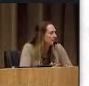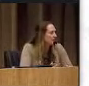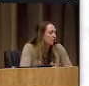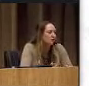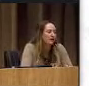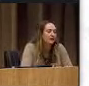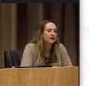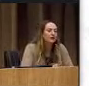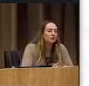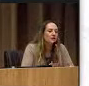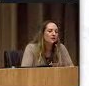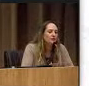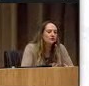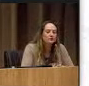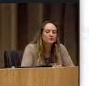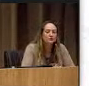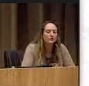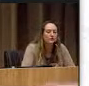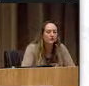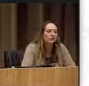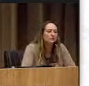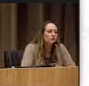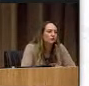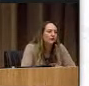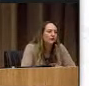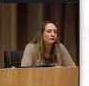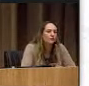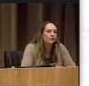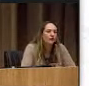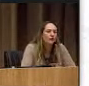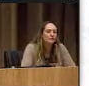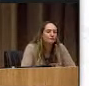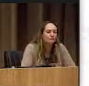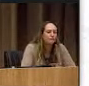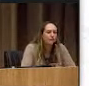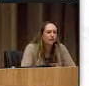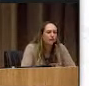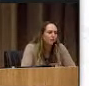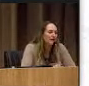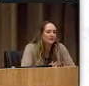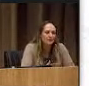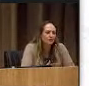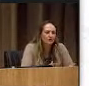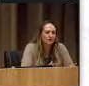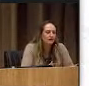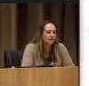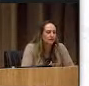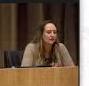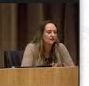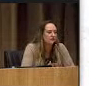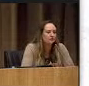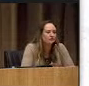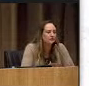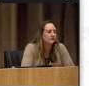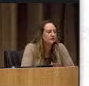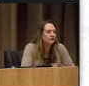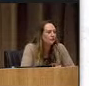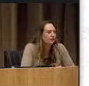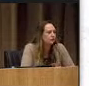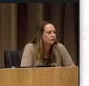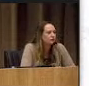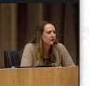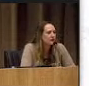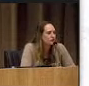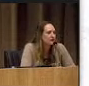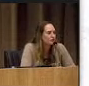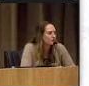ambulatory post-COVID. In the beginning, this hospital was entirely transformed into basically